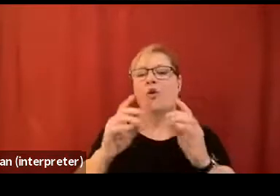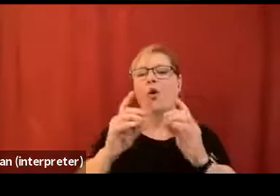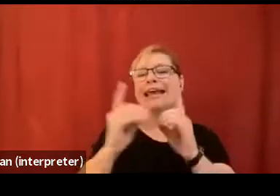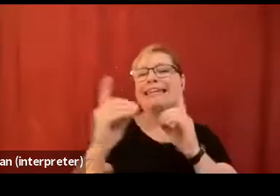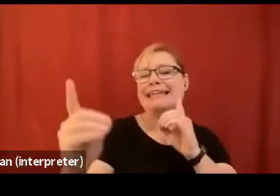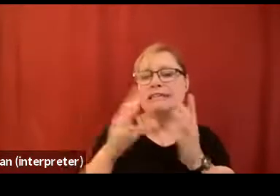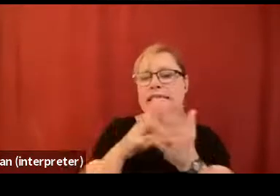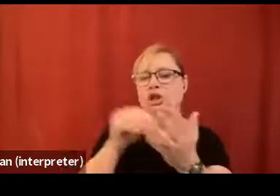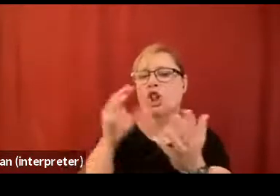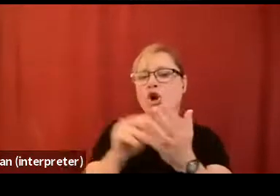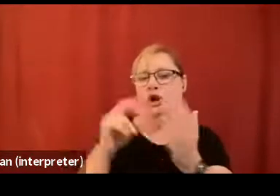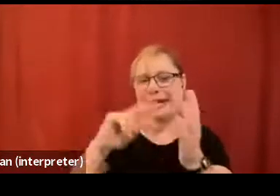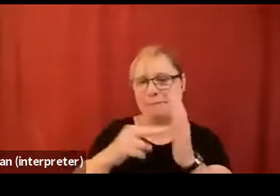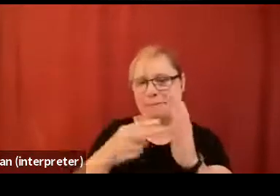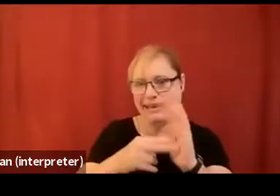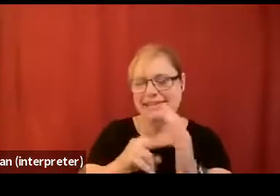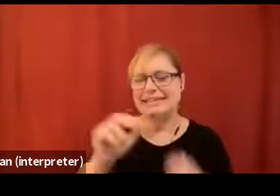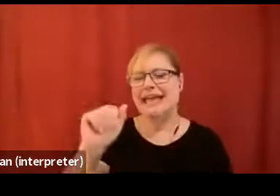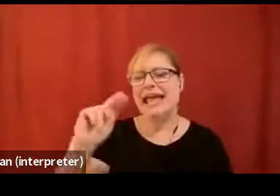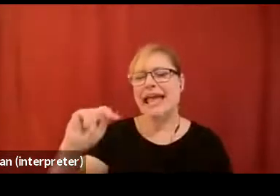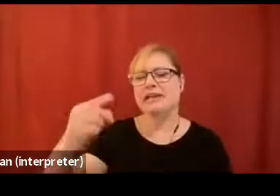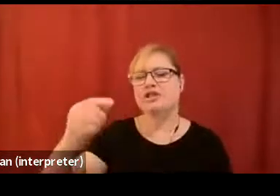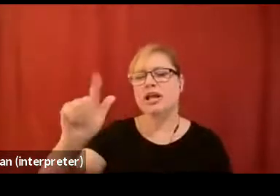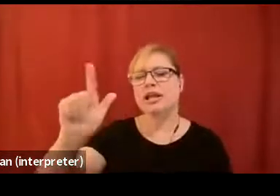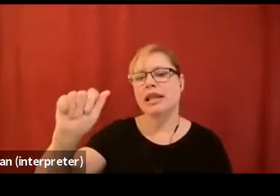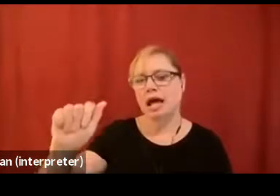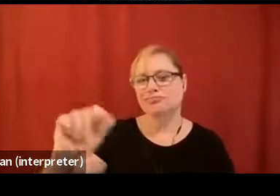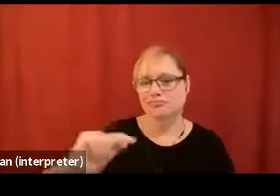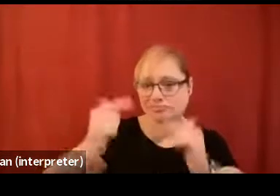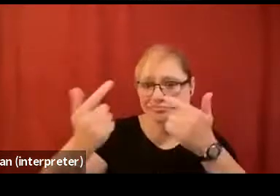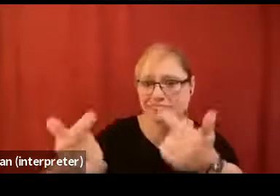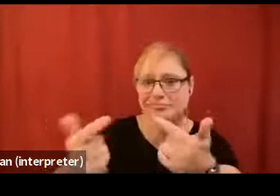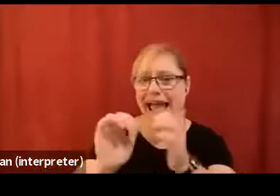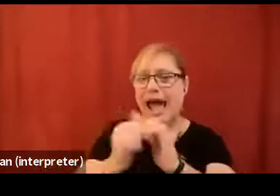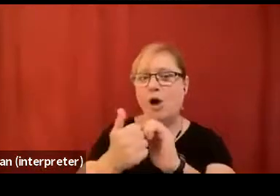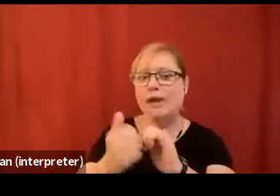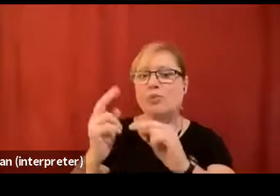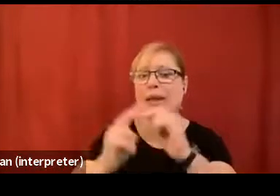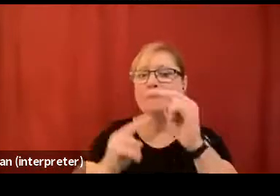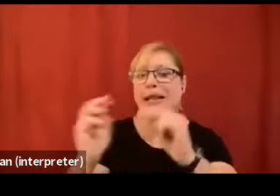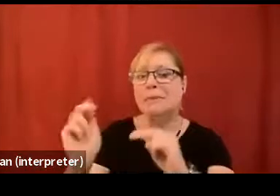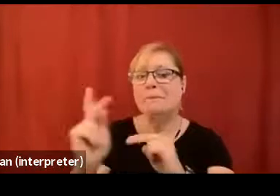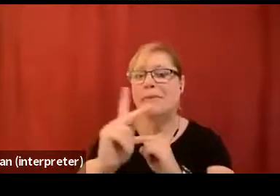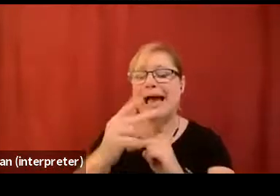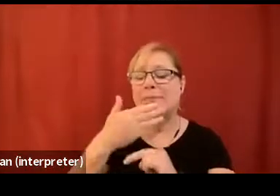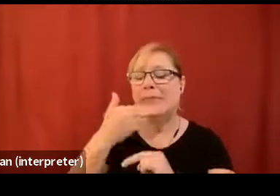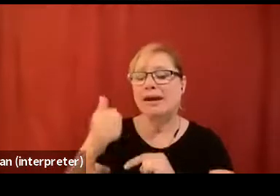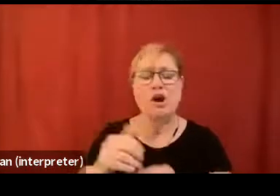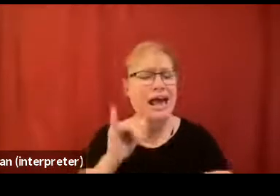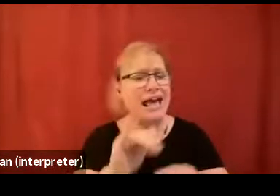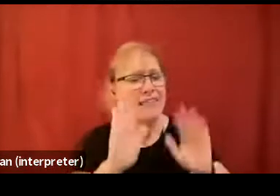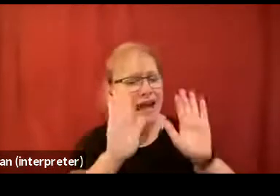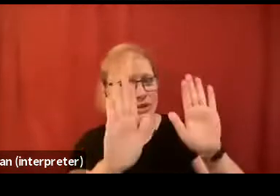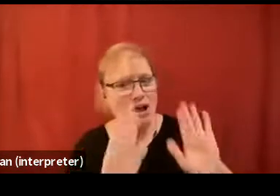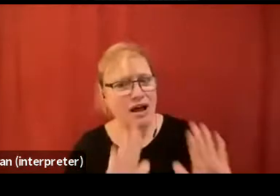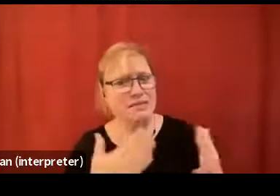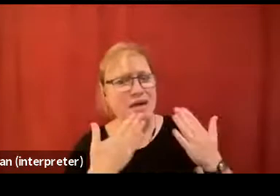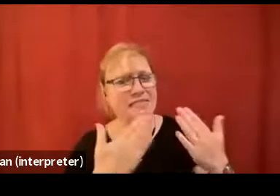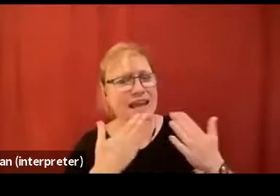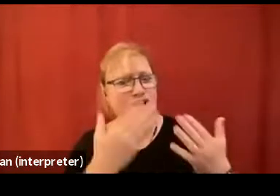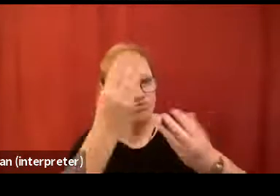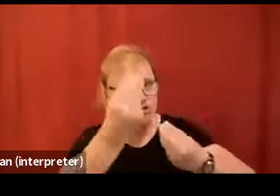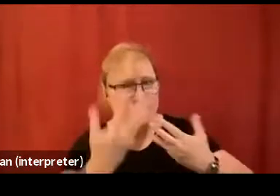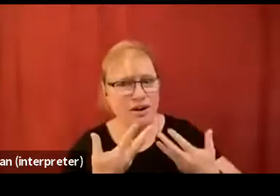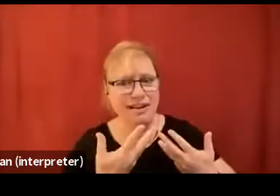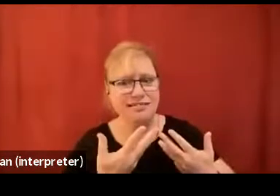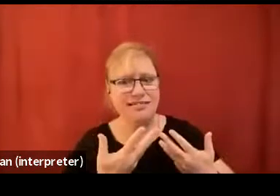situation. Good. Angela, how about you? What do you think? How could we build back better? Yes, that was awesome. Thank you for sharing that. That's something